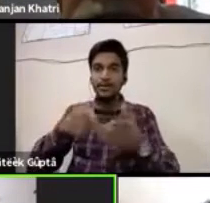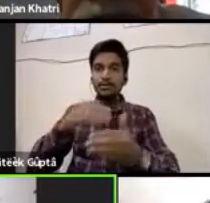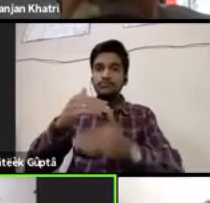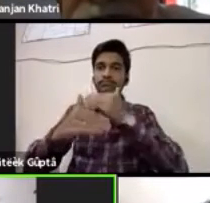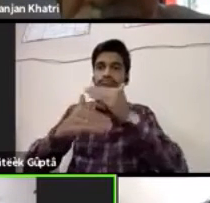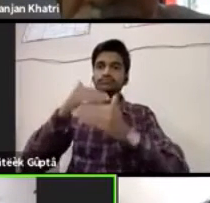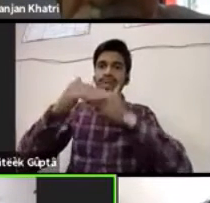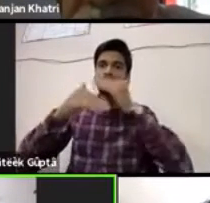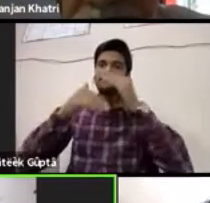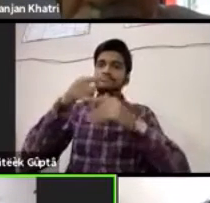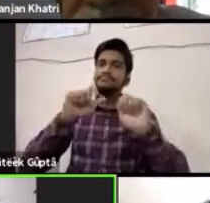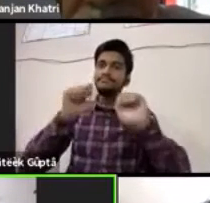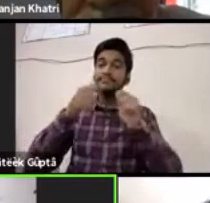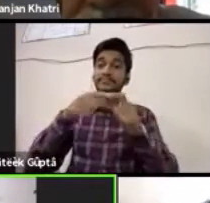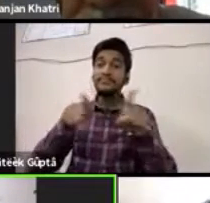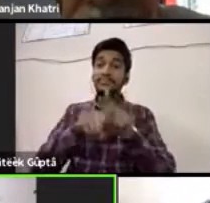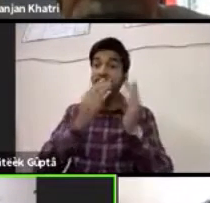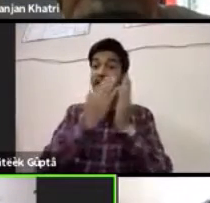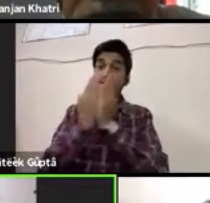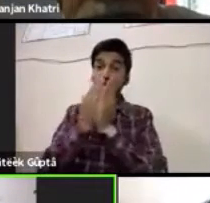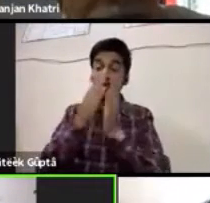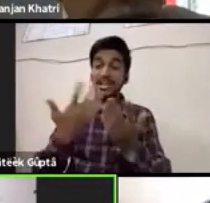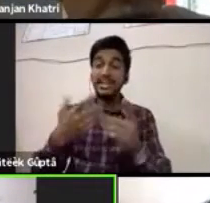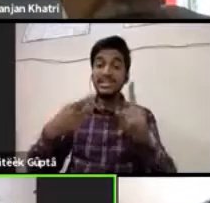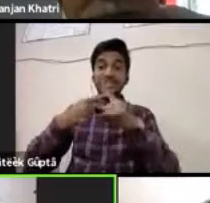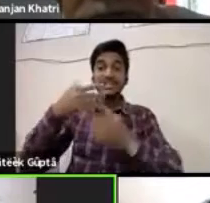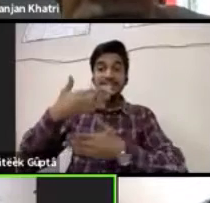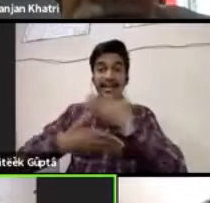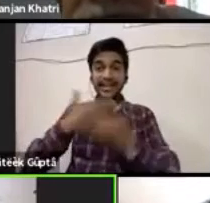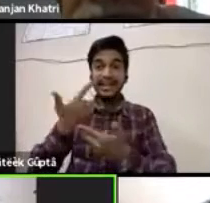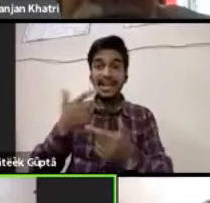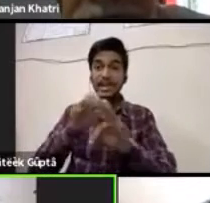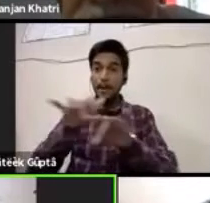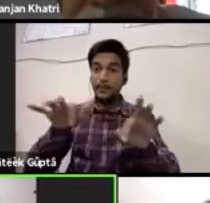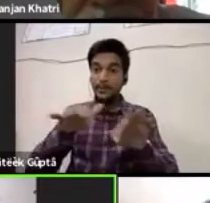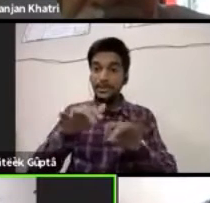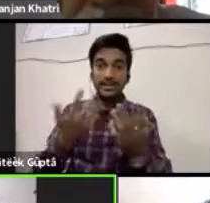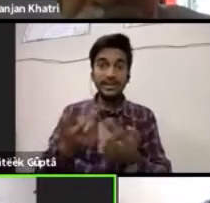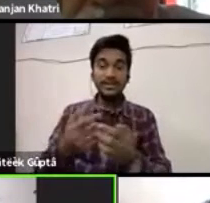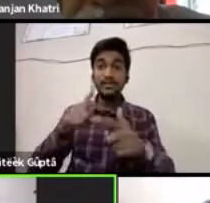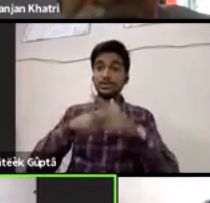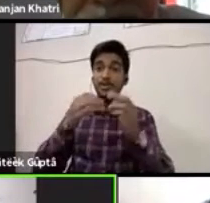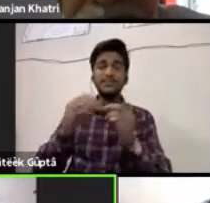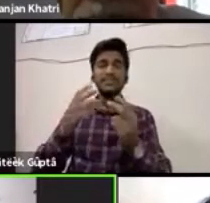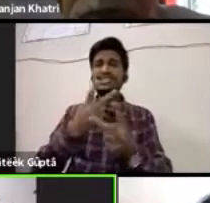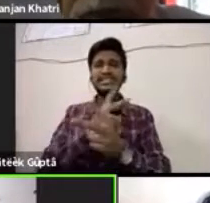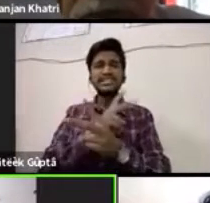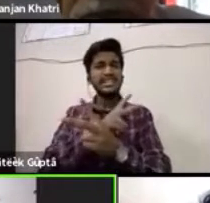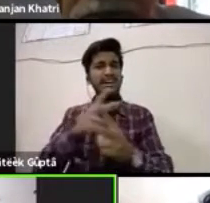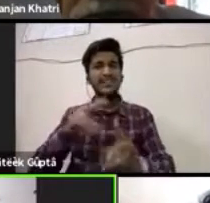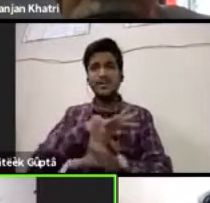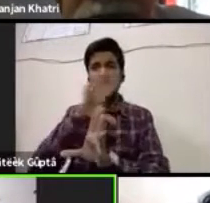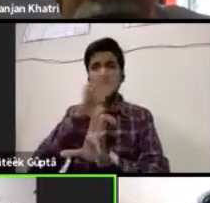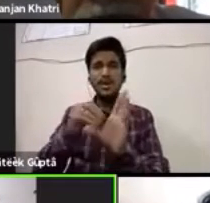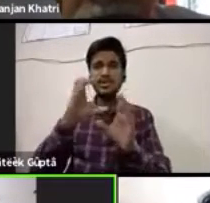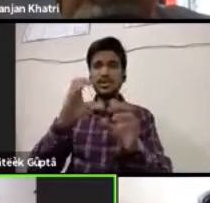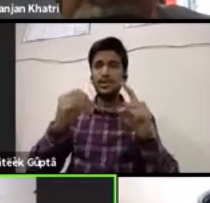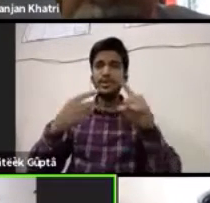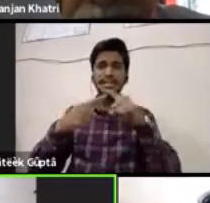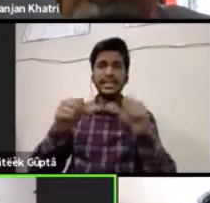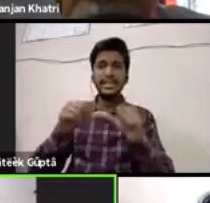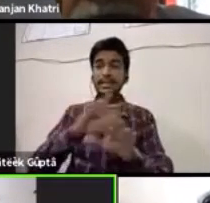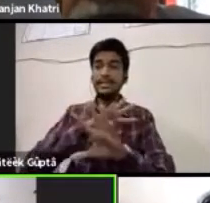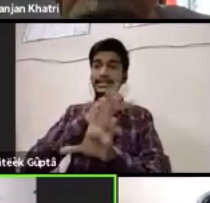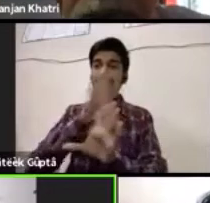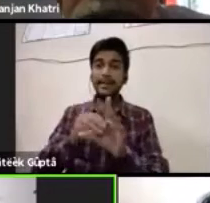to educational institutions, and ensure that all the laws that are already quotas that are already available to the disabled